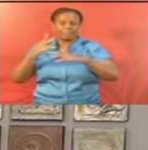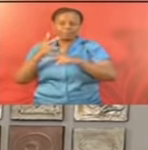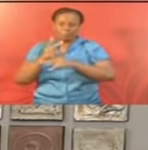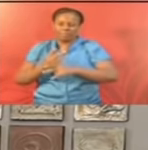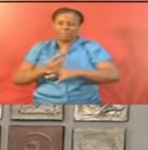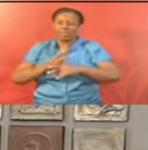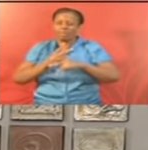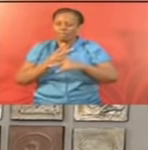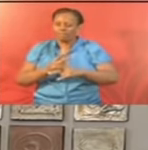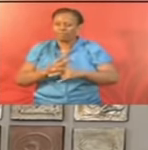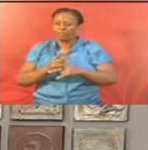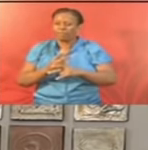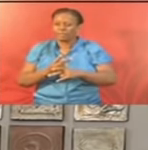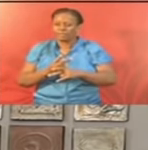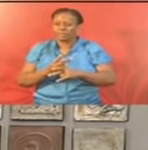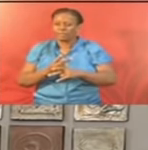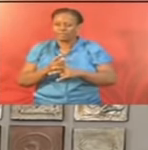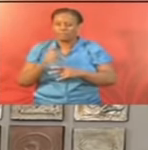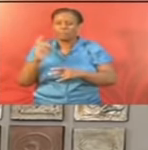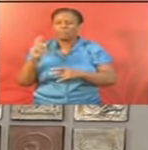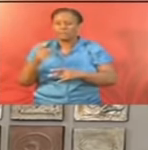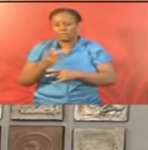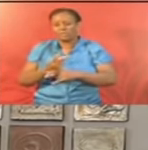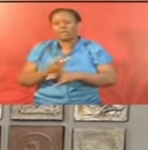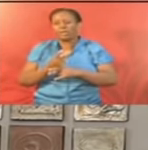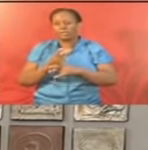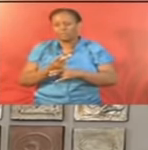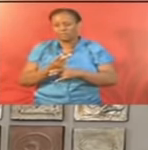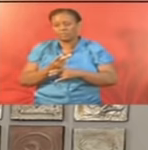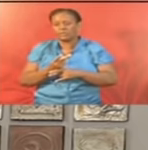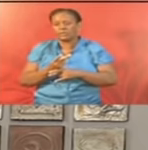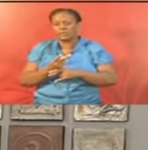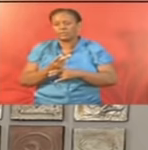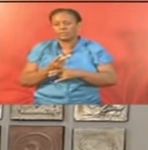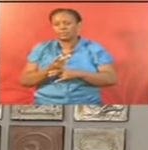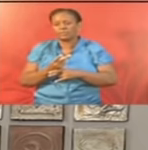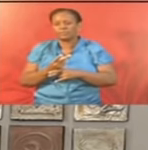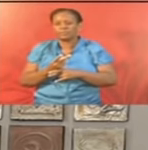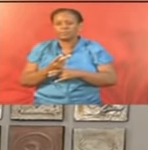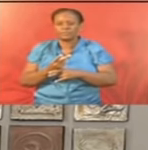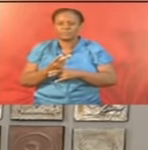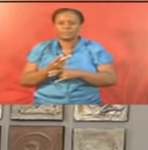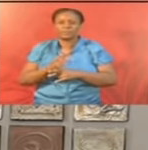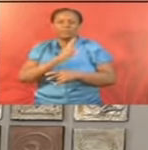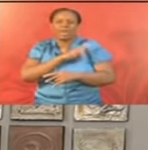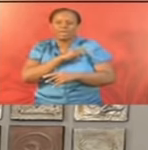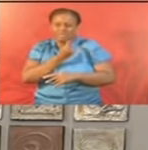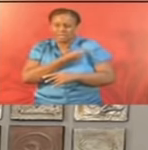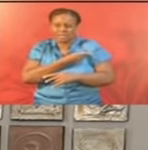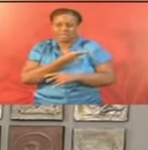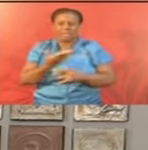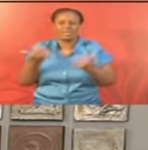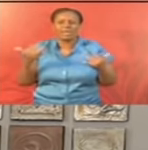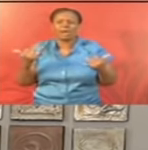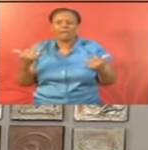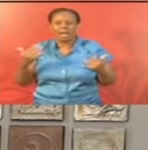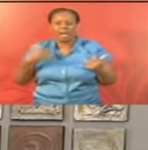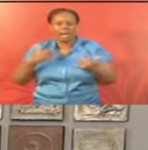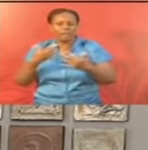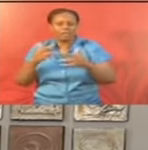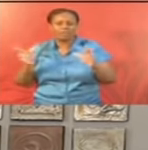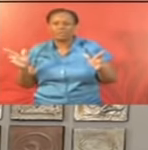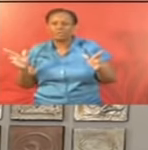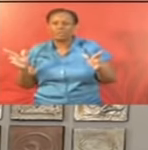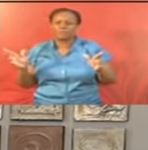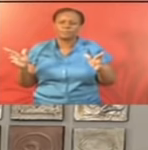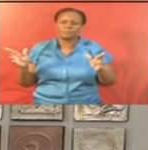those sorts of settings. For that reason, hospitals have particular rooms where they do